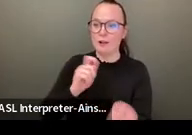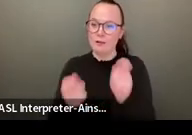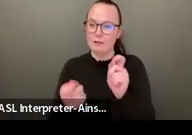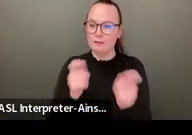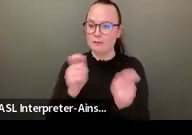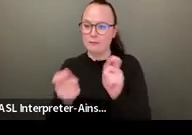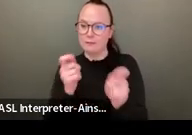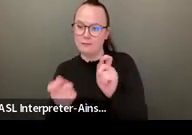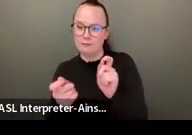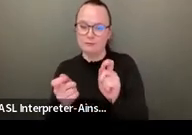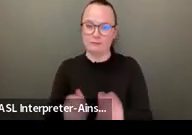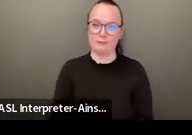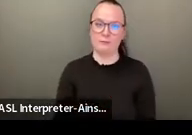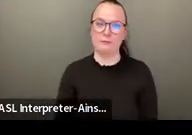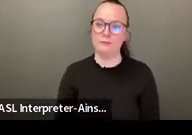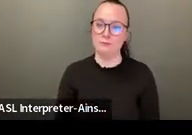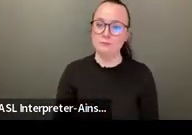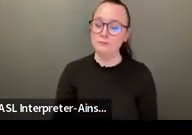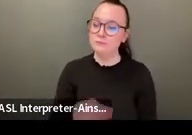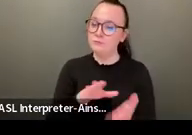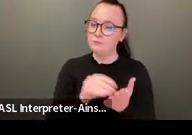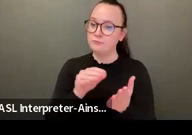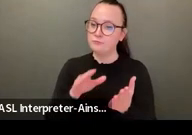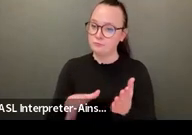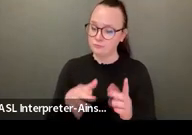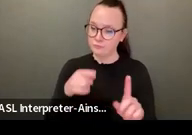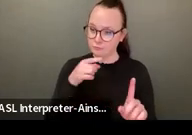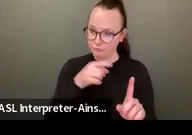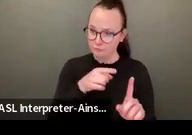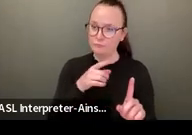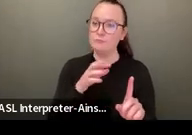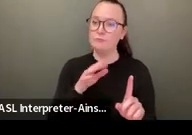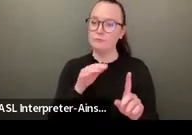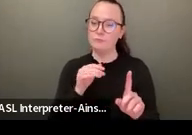to. The student is getting their